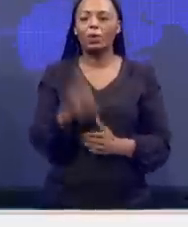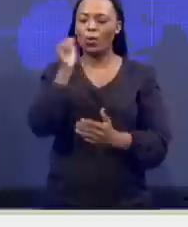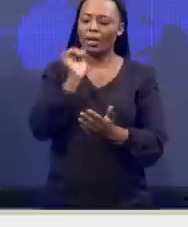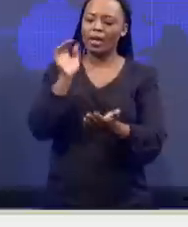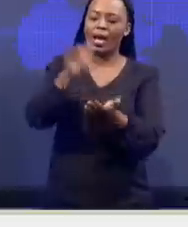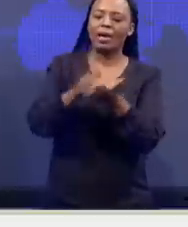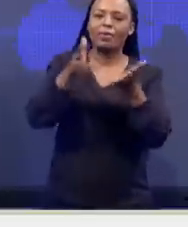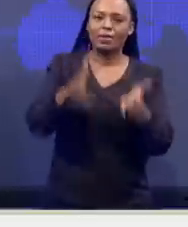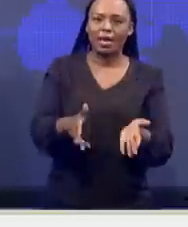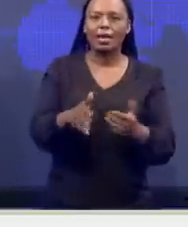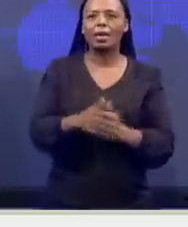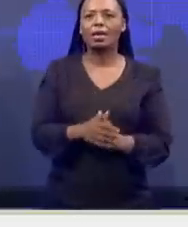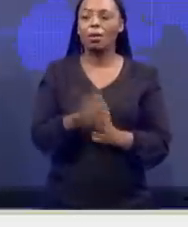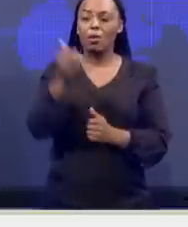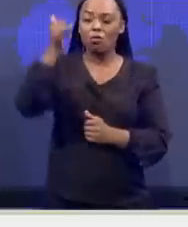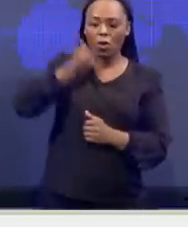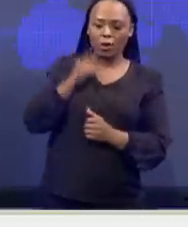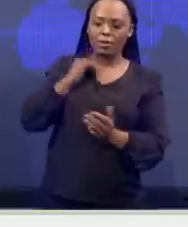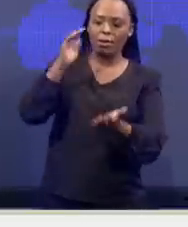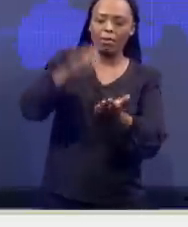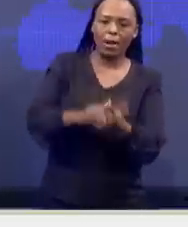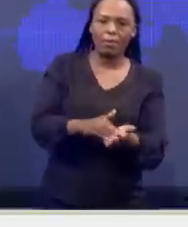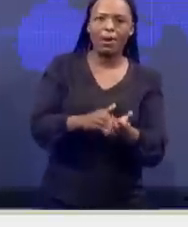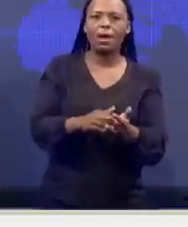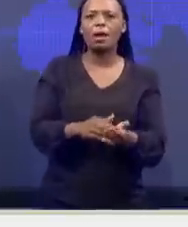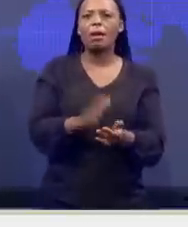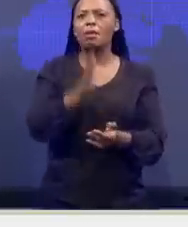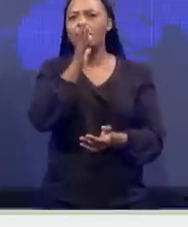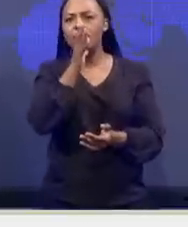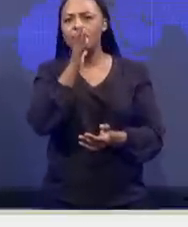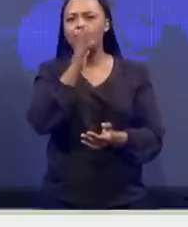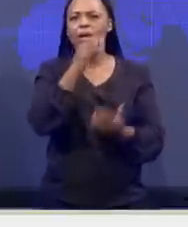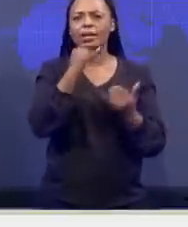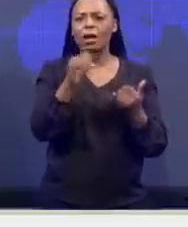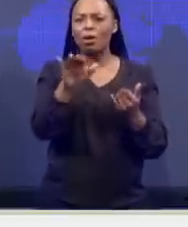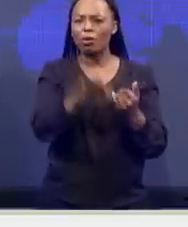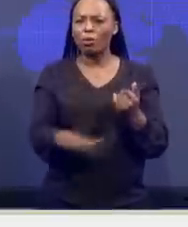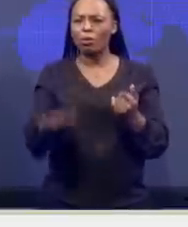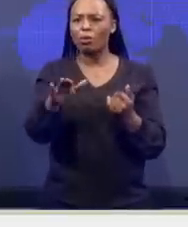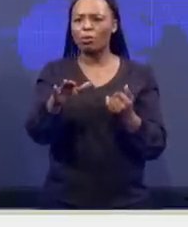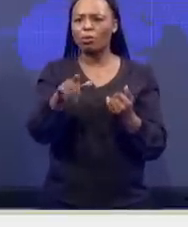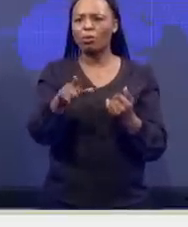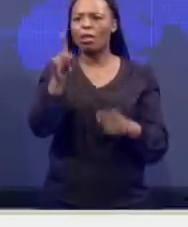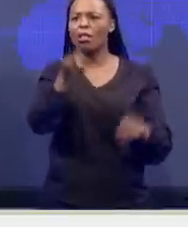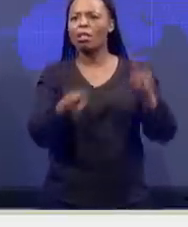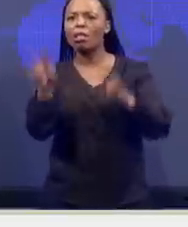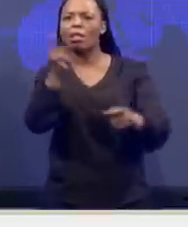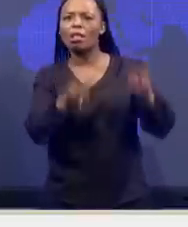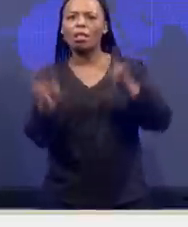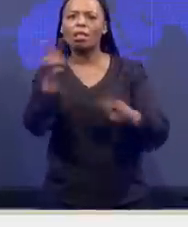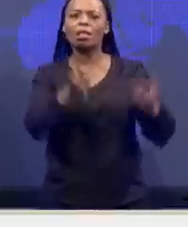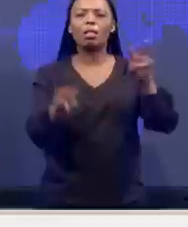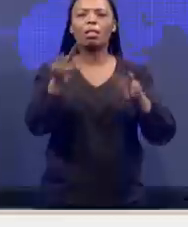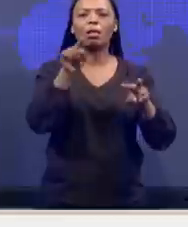got a call, when we arrived in this particular street, there were a lot of onlookers, and all of them were curious just to